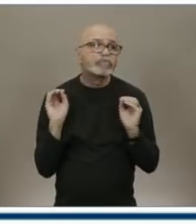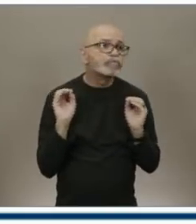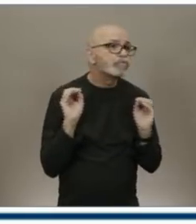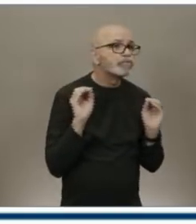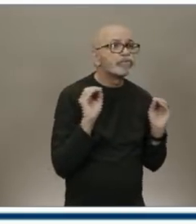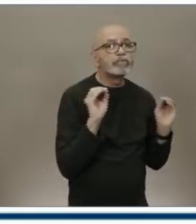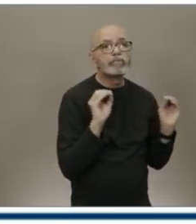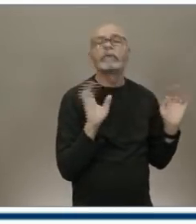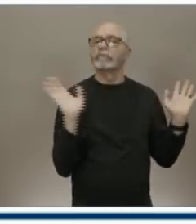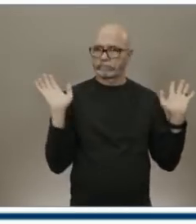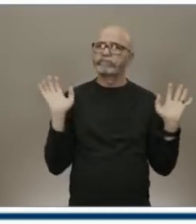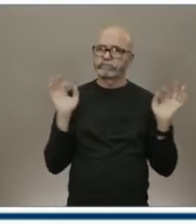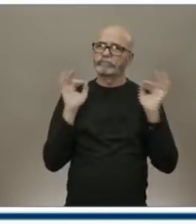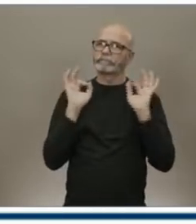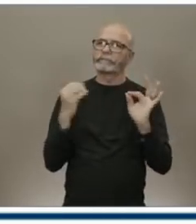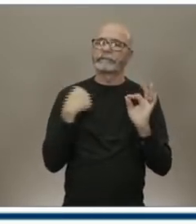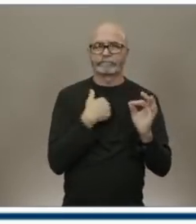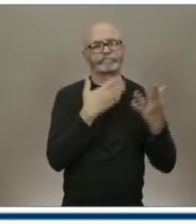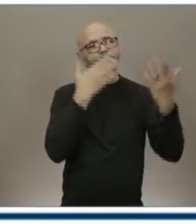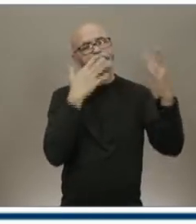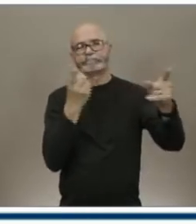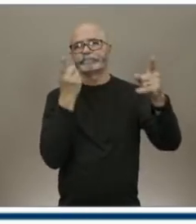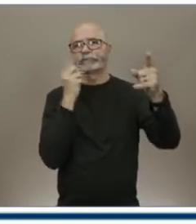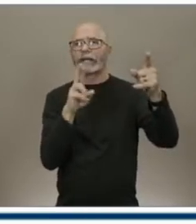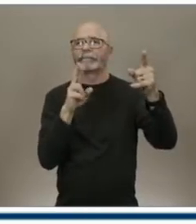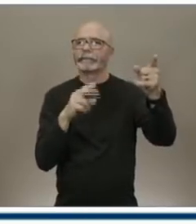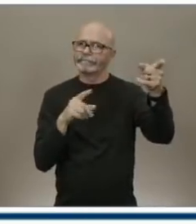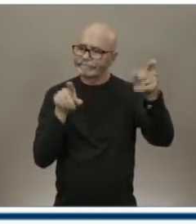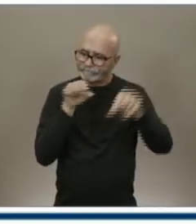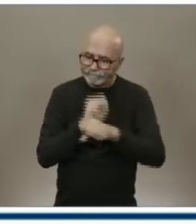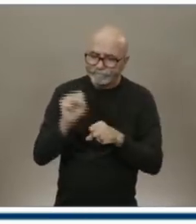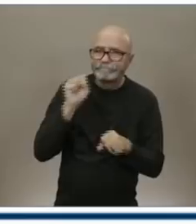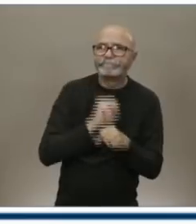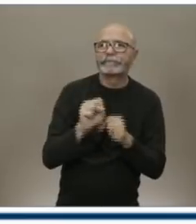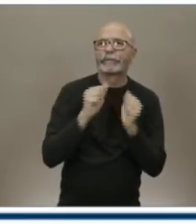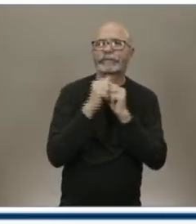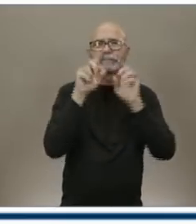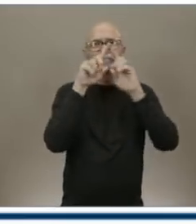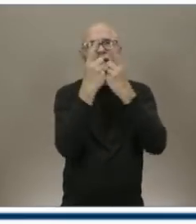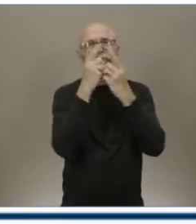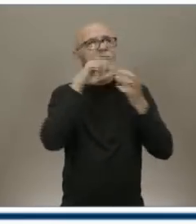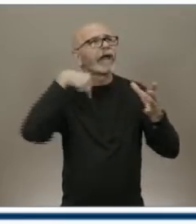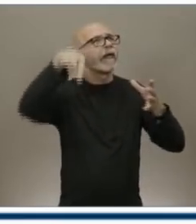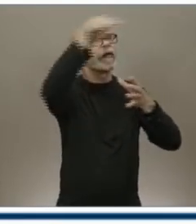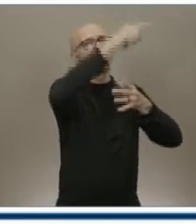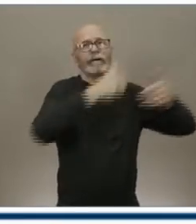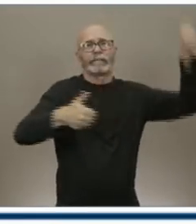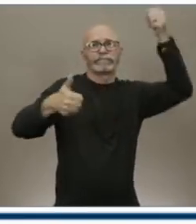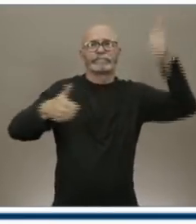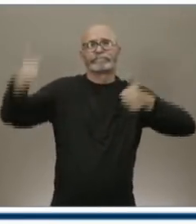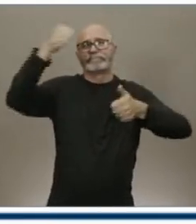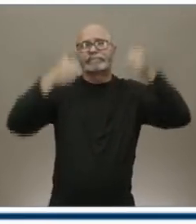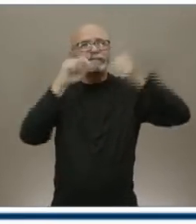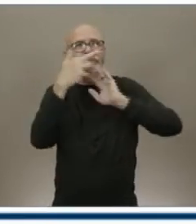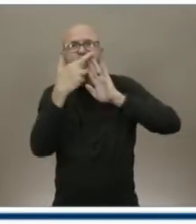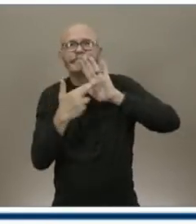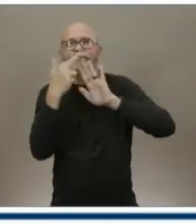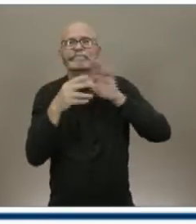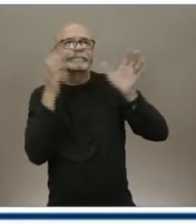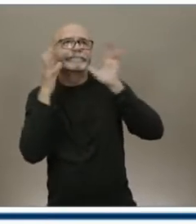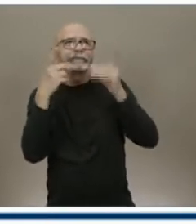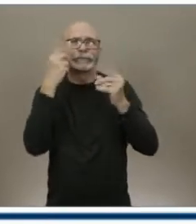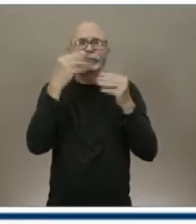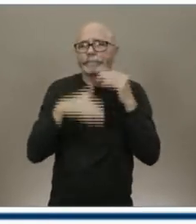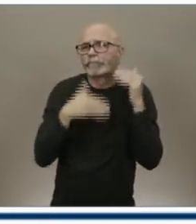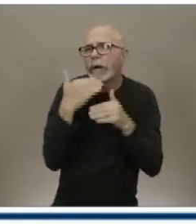and I want to thank Dr. Strang, as he's been working very hard with the department. We put in great protocols around our schools. When anytime COVID is